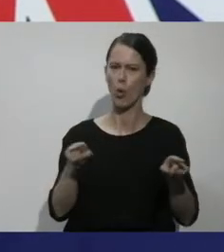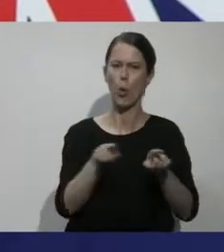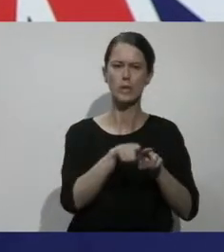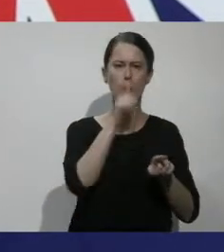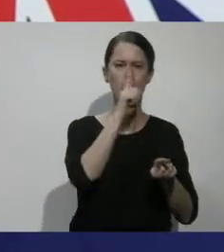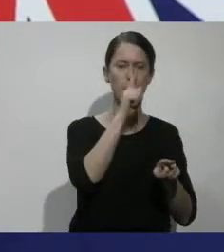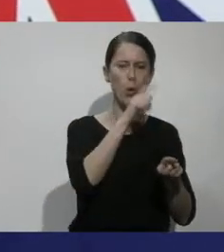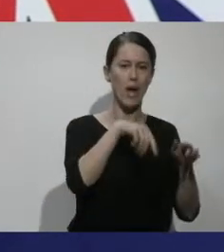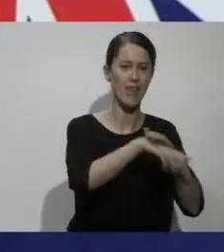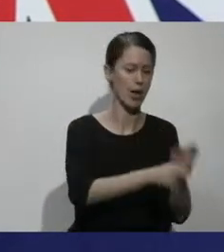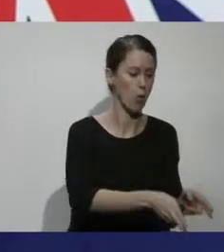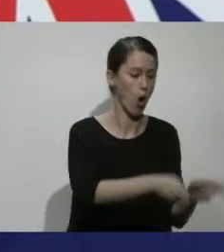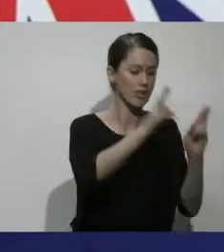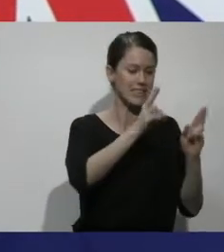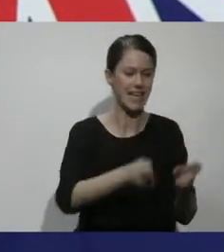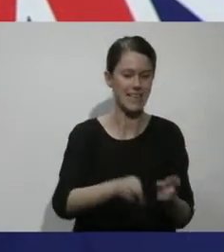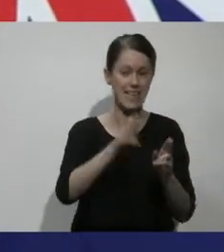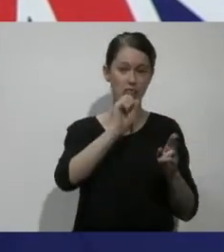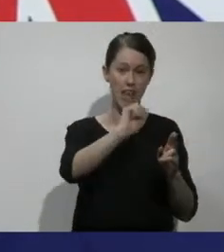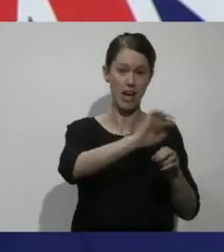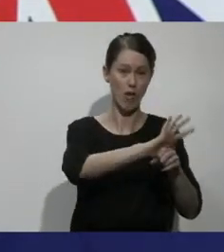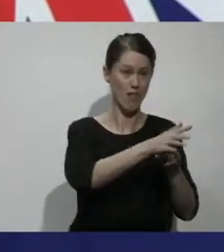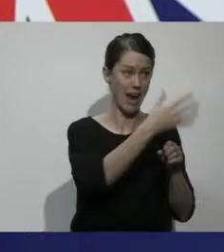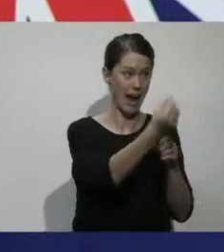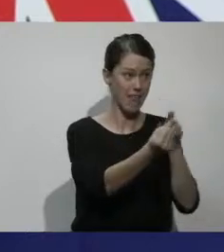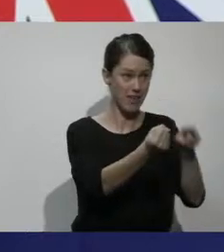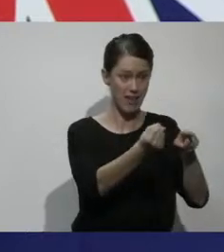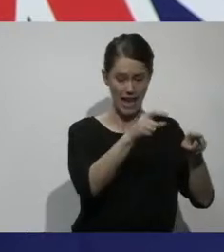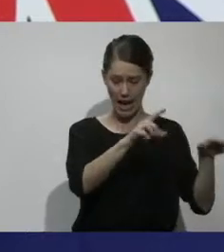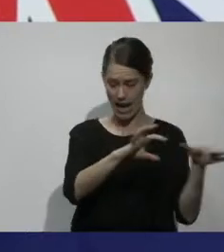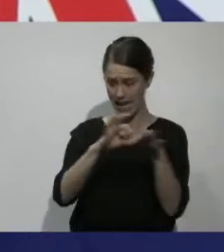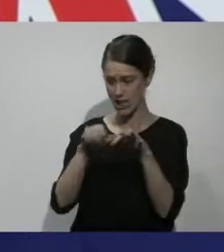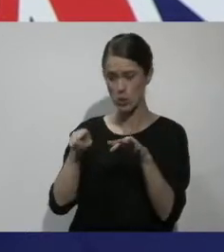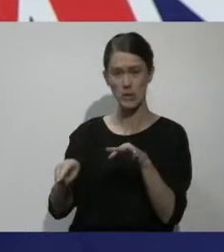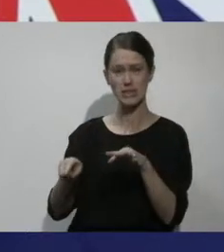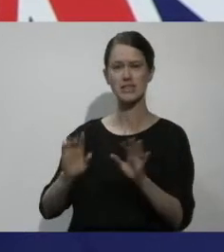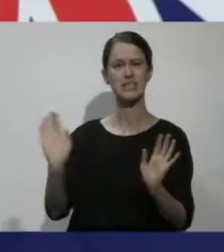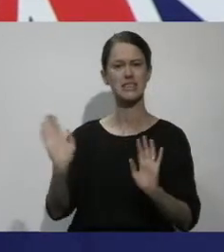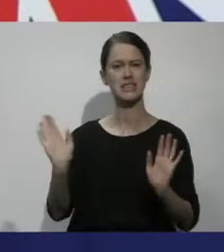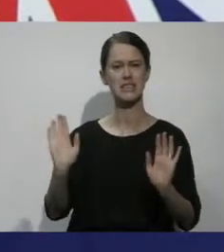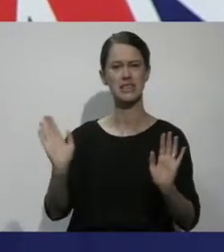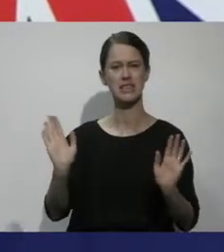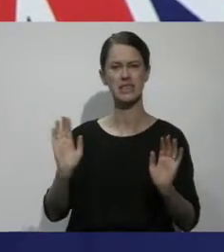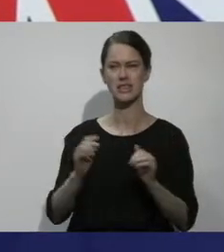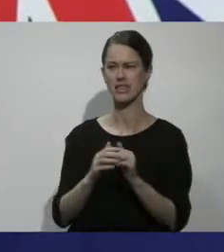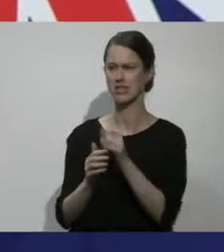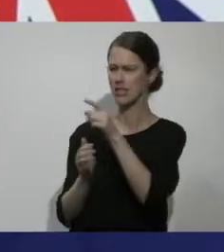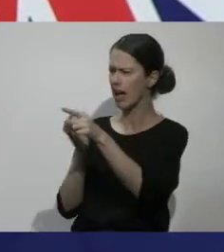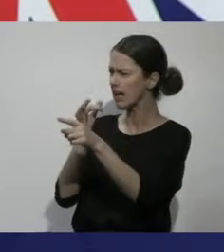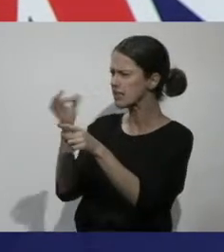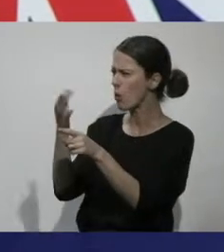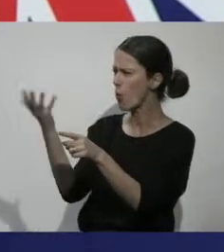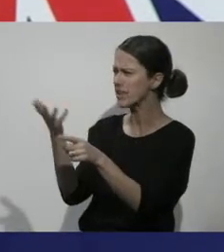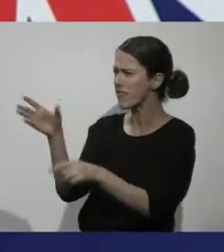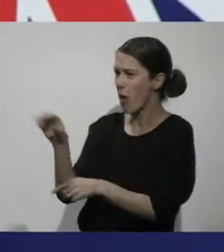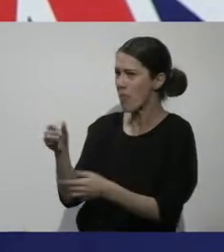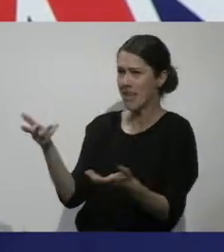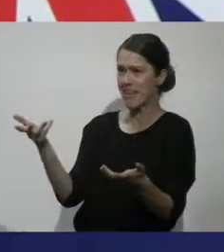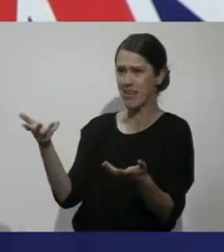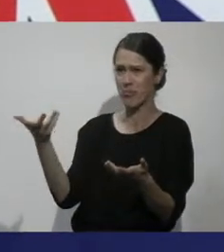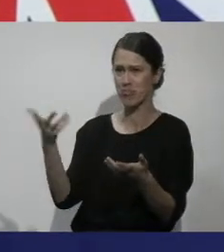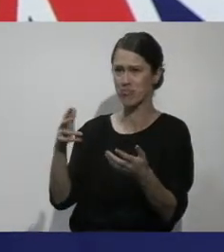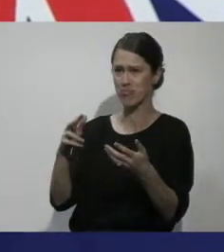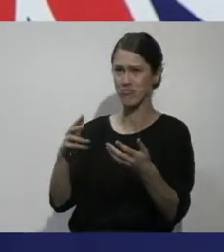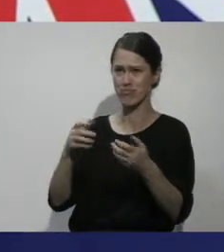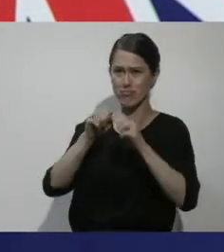It doesn't rule it out completely, but that is what that testing has demonstrated to date. most likely source? Yeah, and so this is, we've